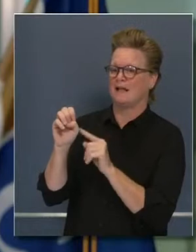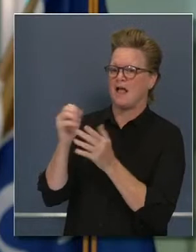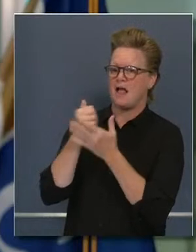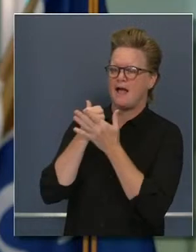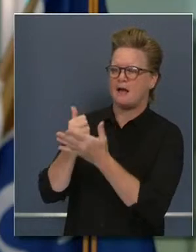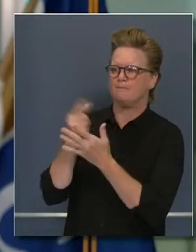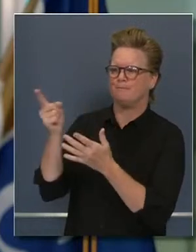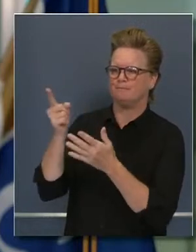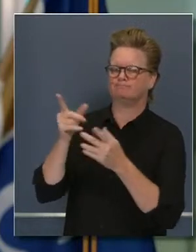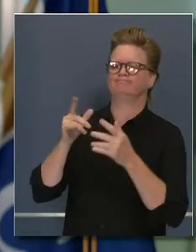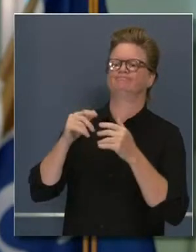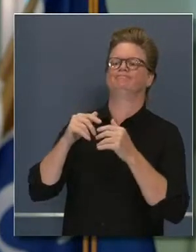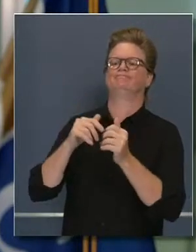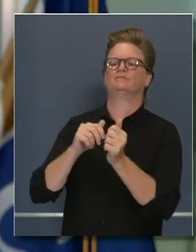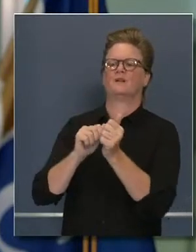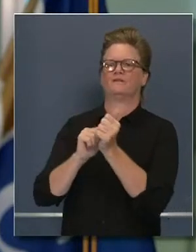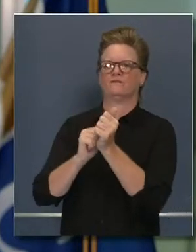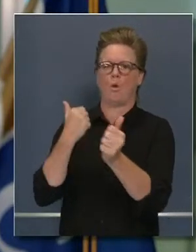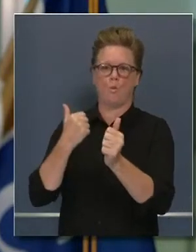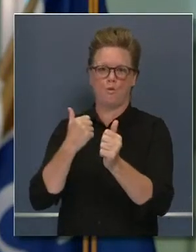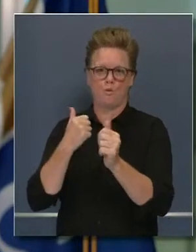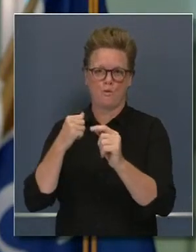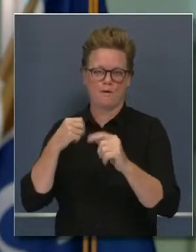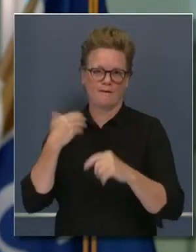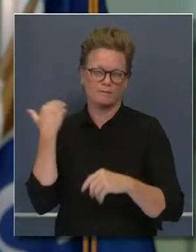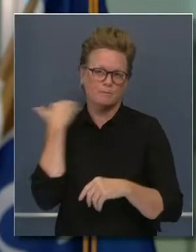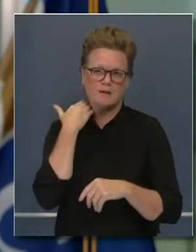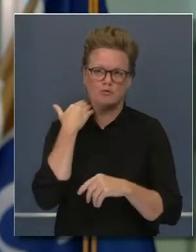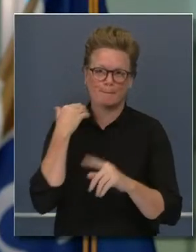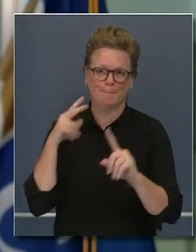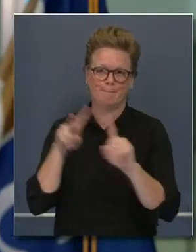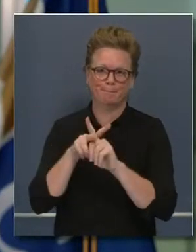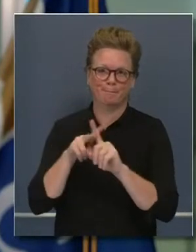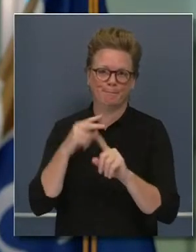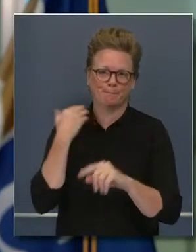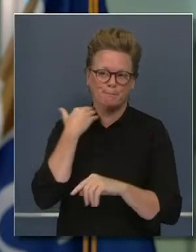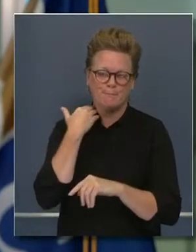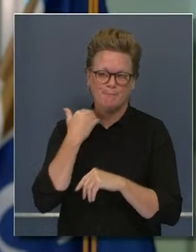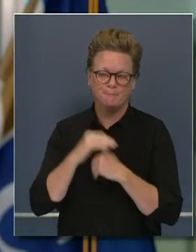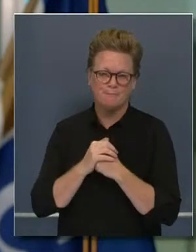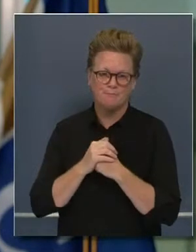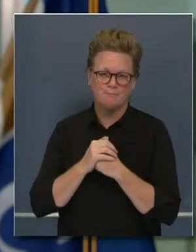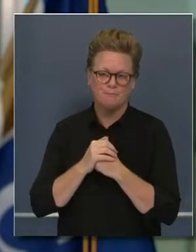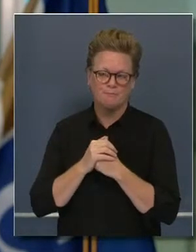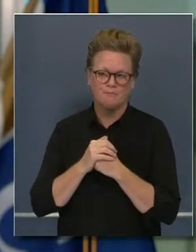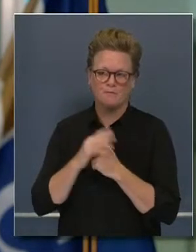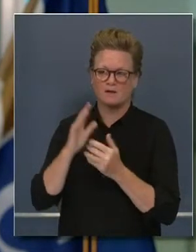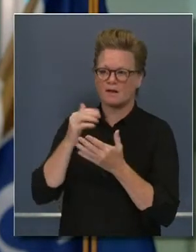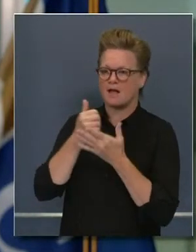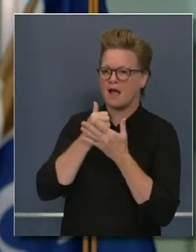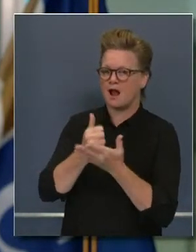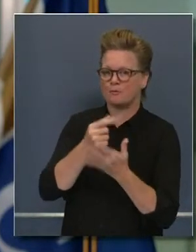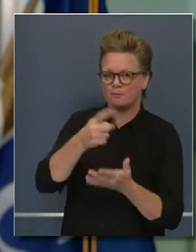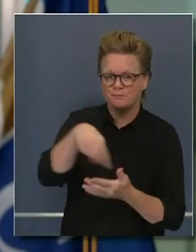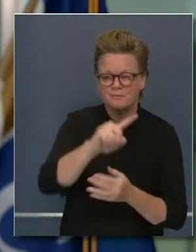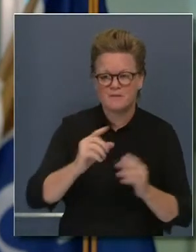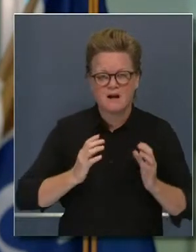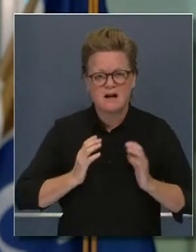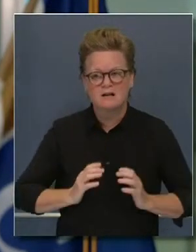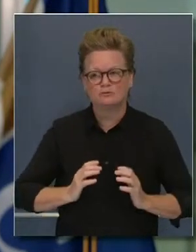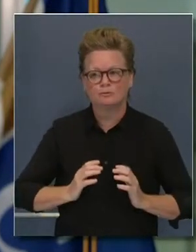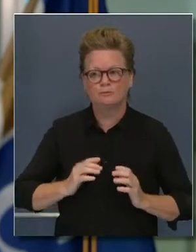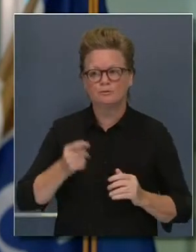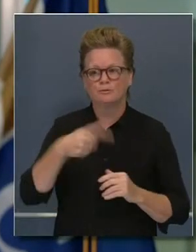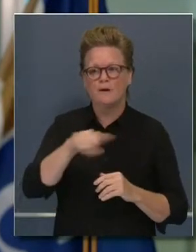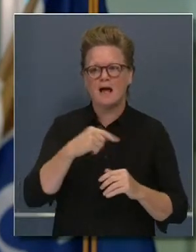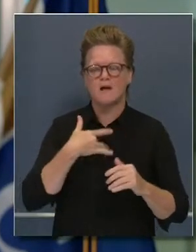reimagined as a company in terms of their focus on you, consumer framework framework of public safety, reliability, and